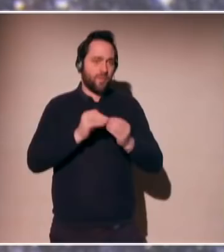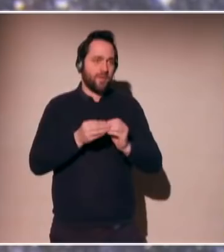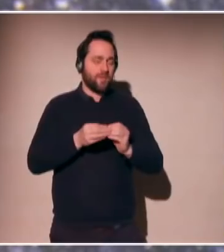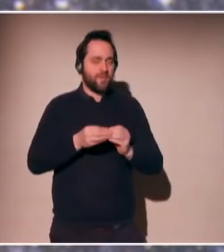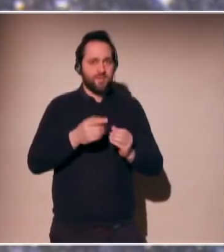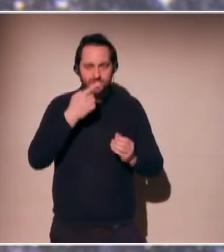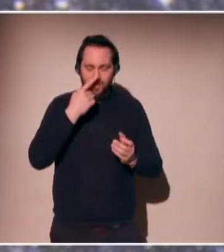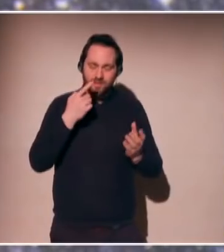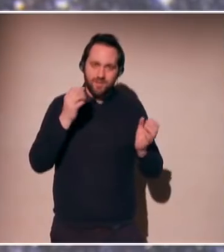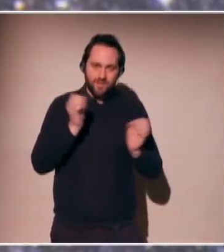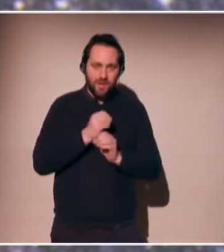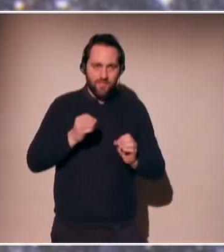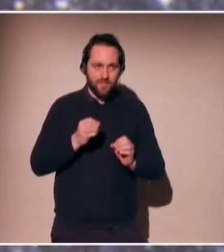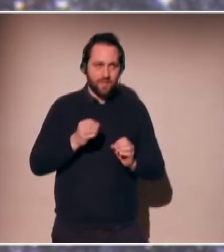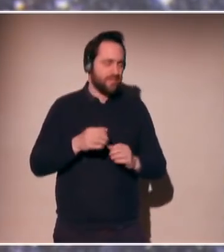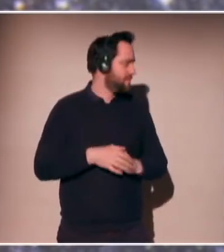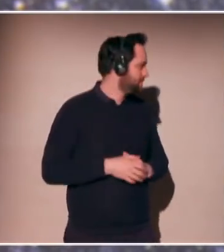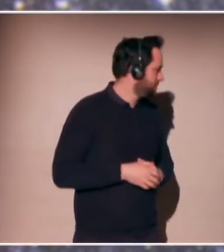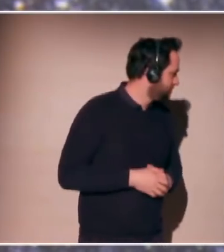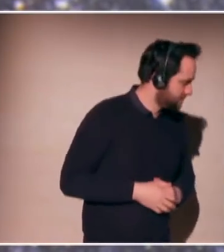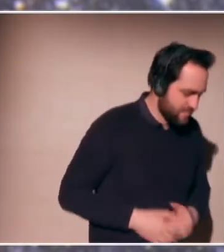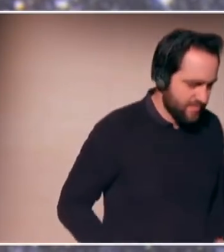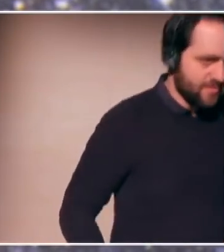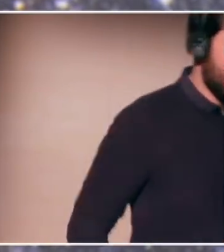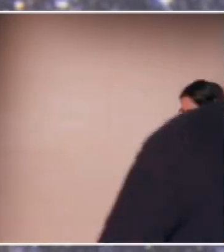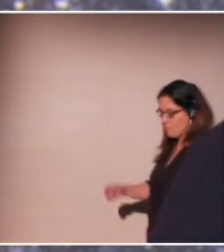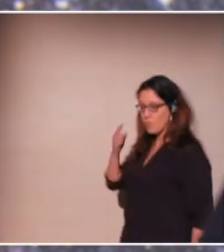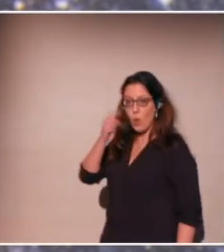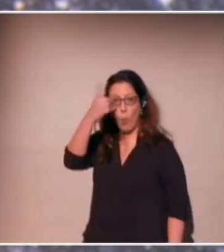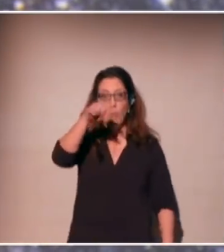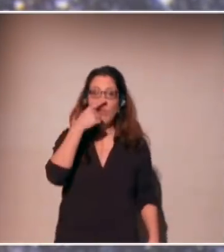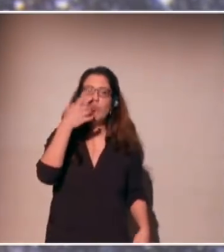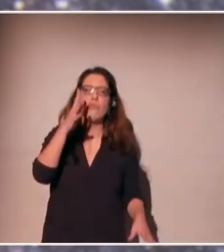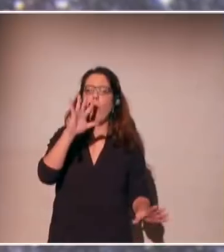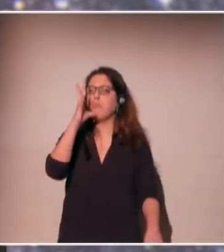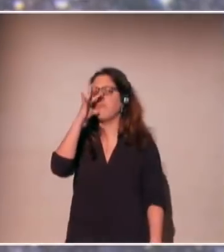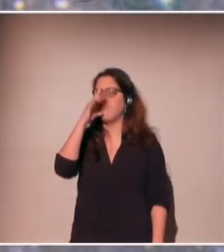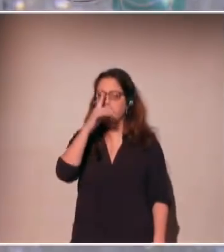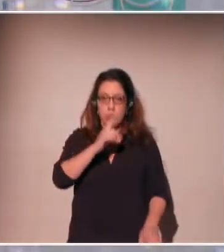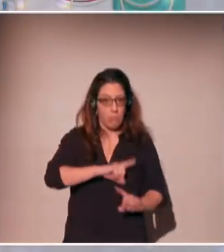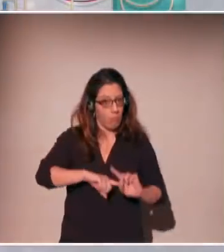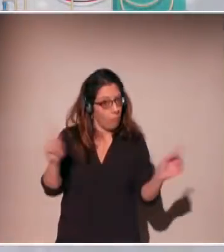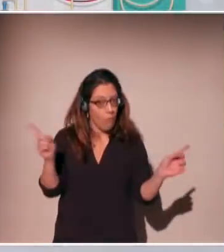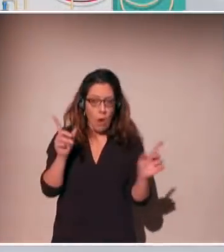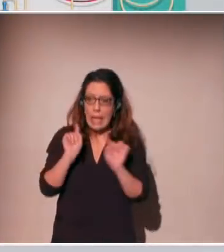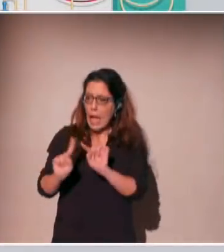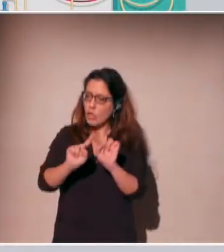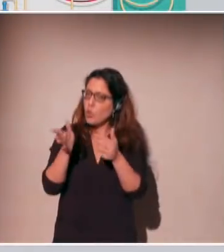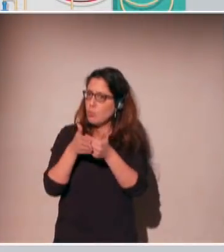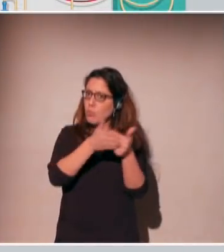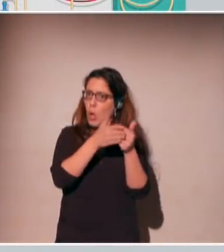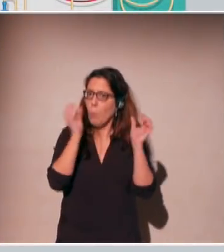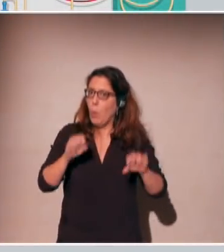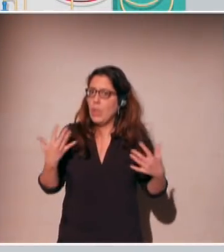Similar things are already happening and can happen so much more. I will give you just one example. Some of you have friends or family with dialysis,